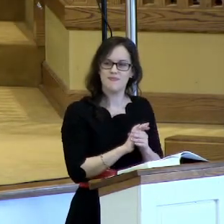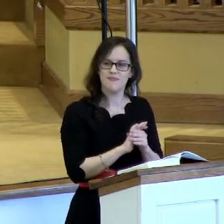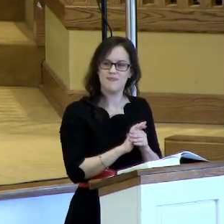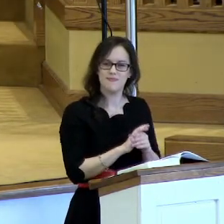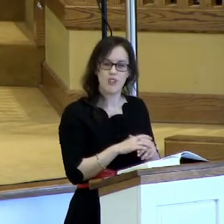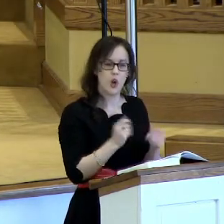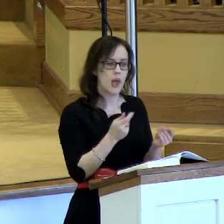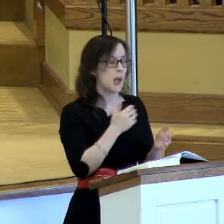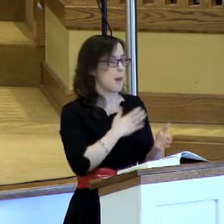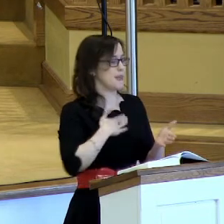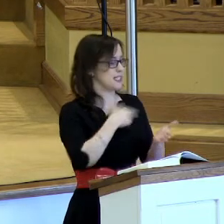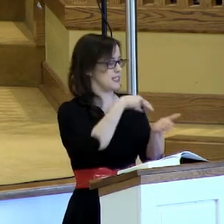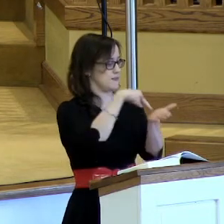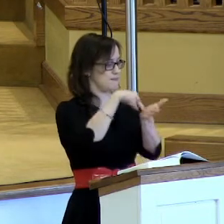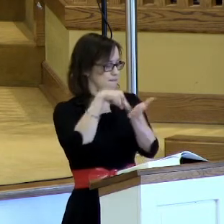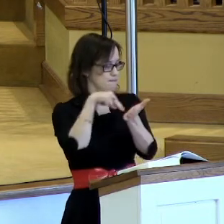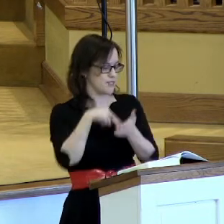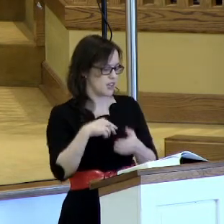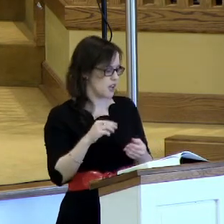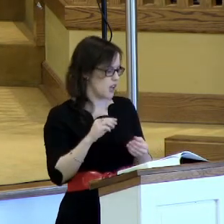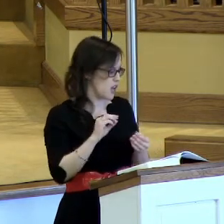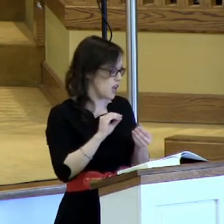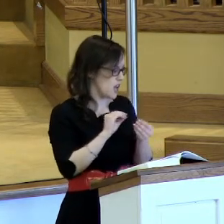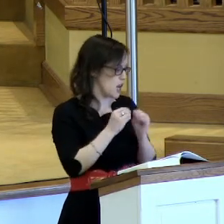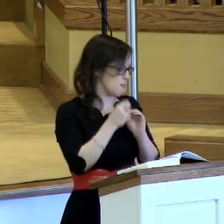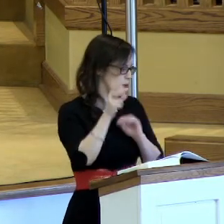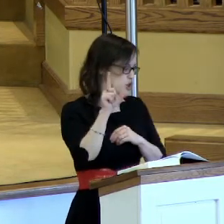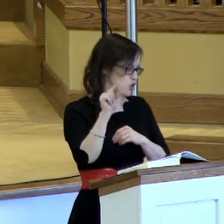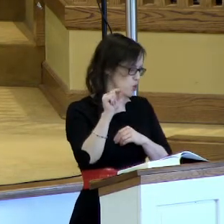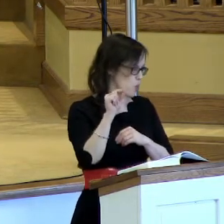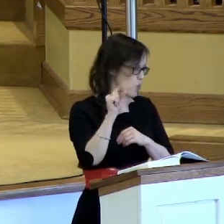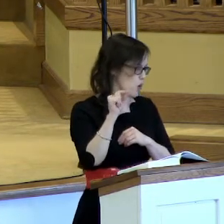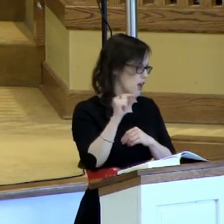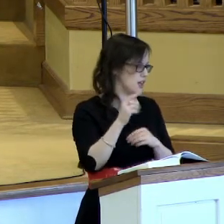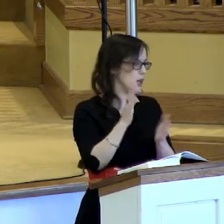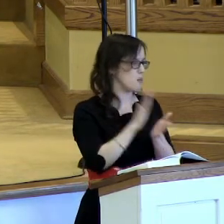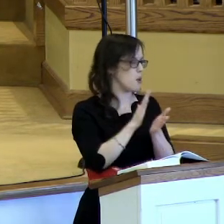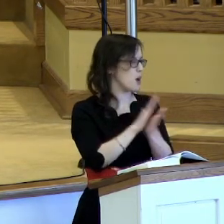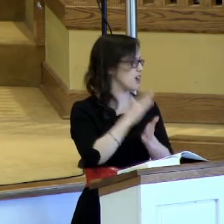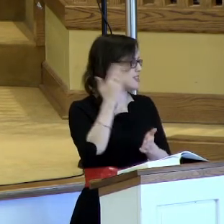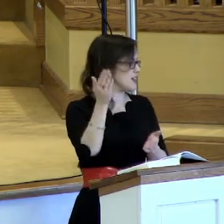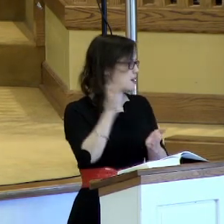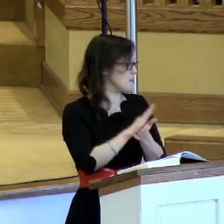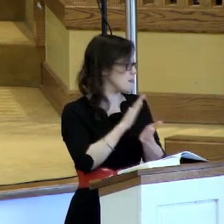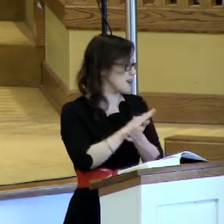All right, stand with me, please. Turn to number 20. Number 20 in your hymns. Praise Him. Praise Him.